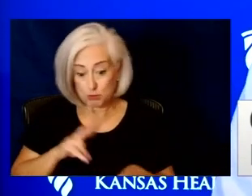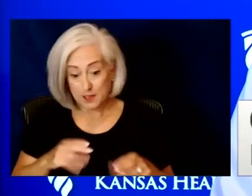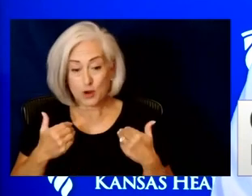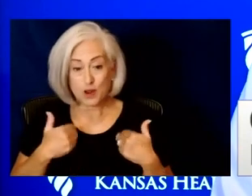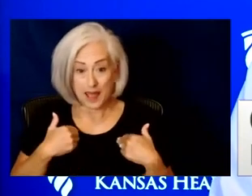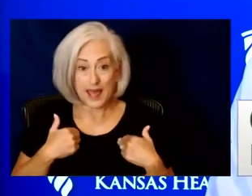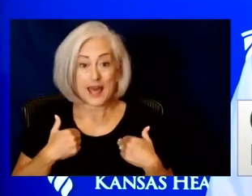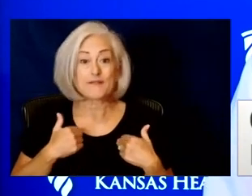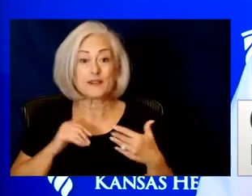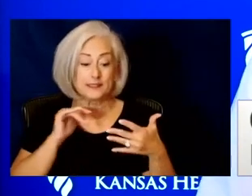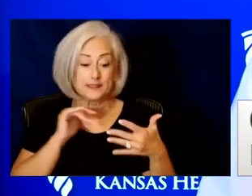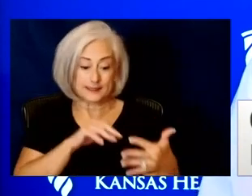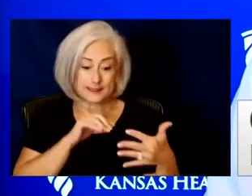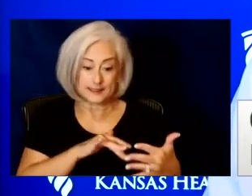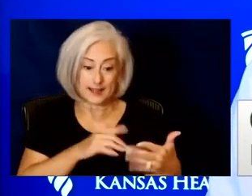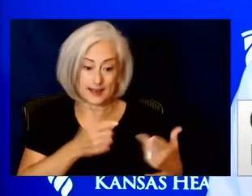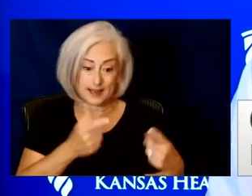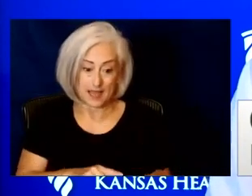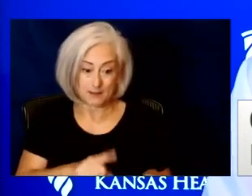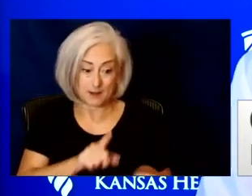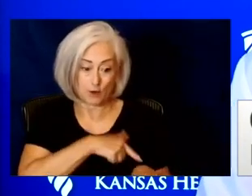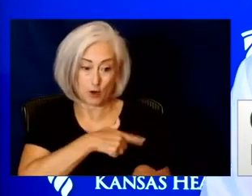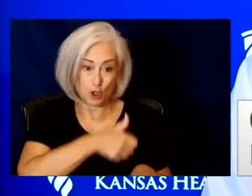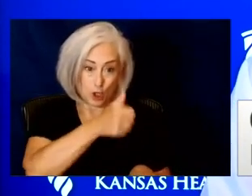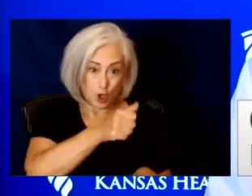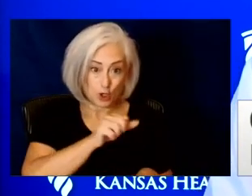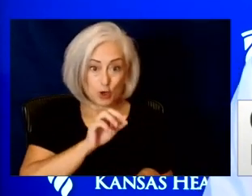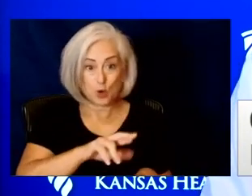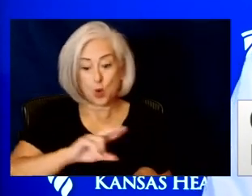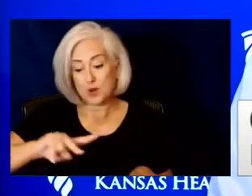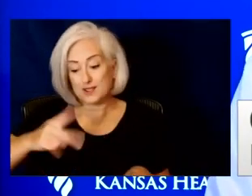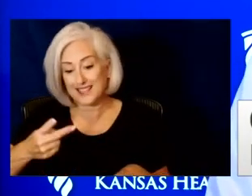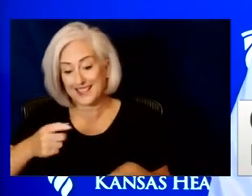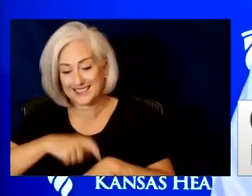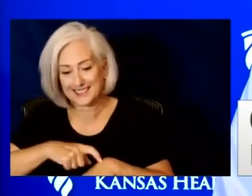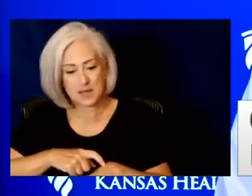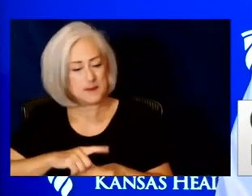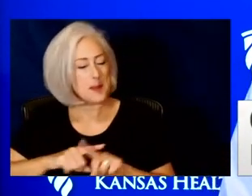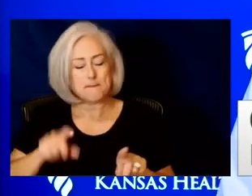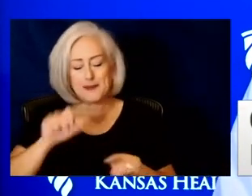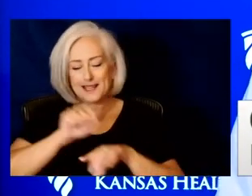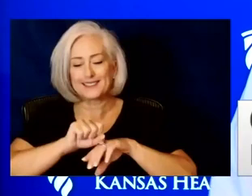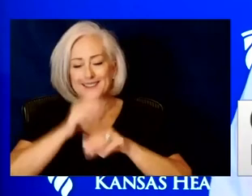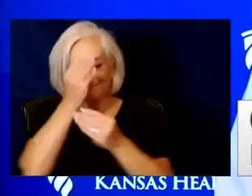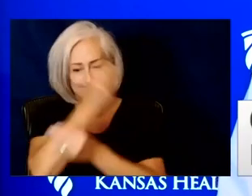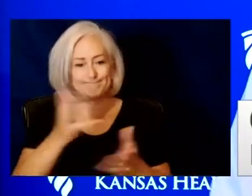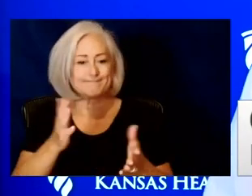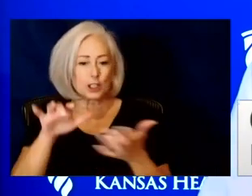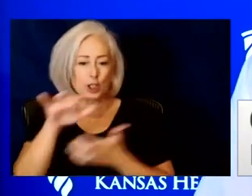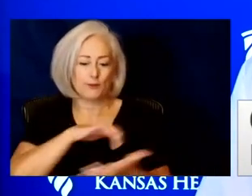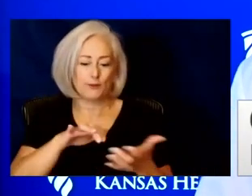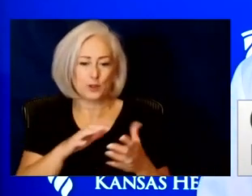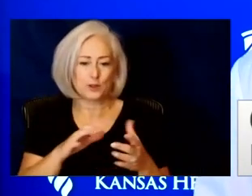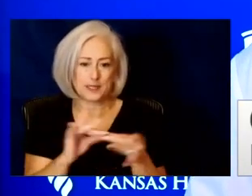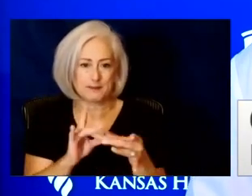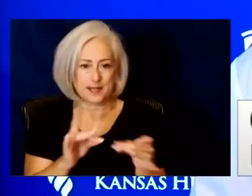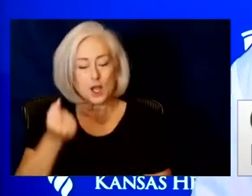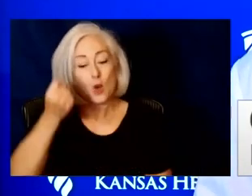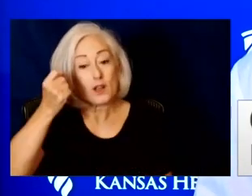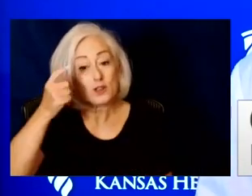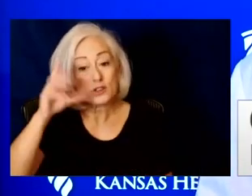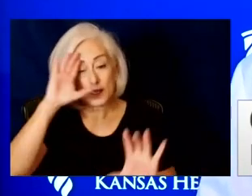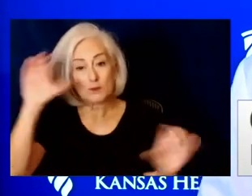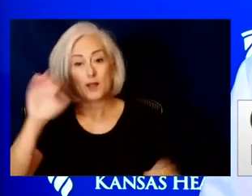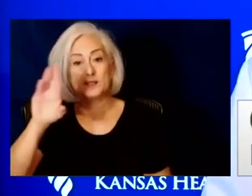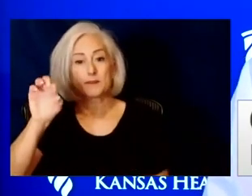or a second course. But this is just, I think, sends a confusing message. However, we understand President Biden has to meet with people and is all around. This